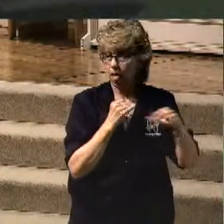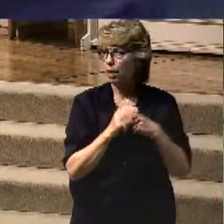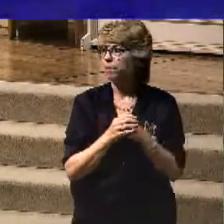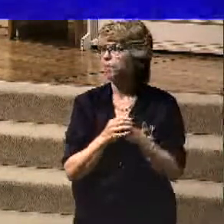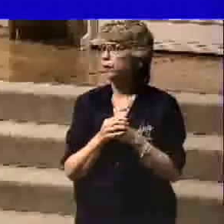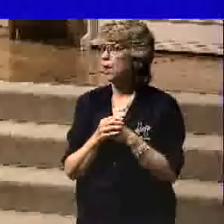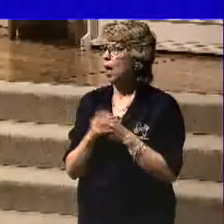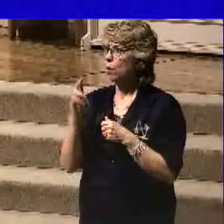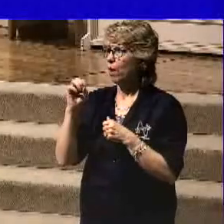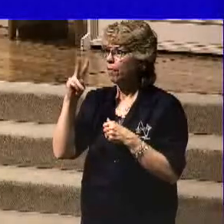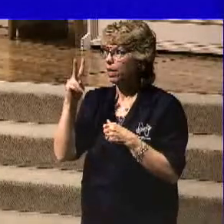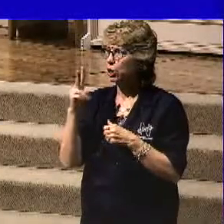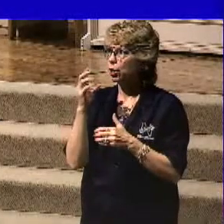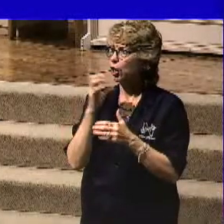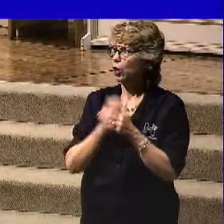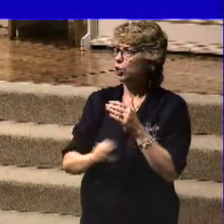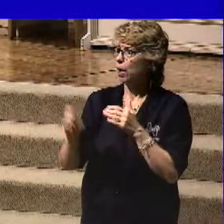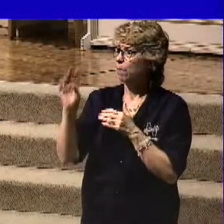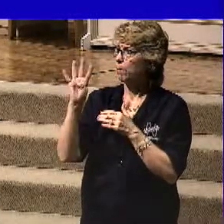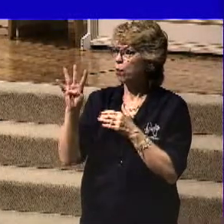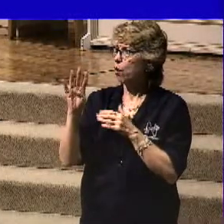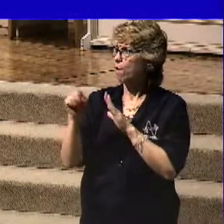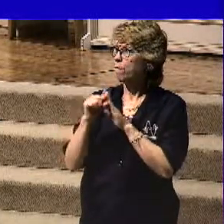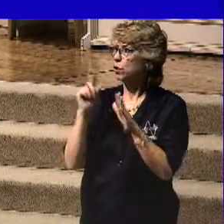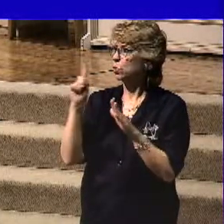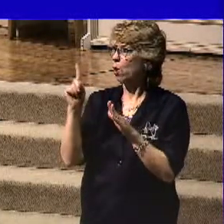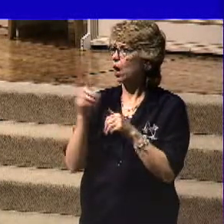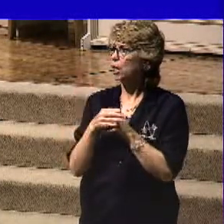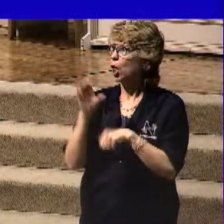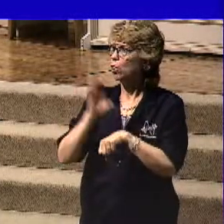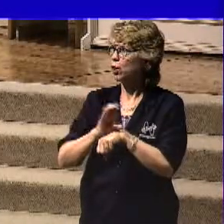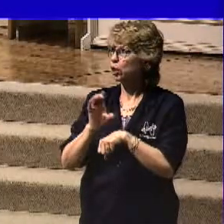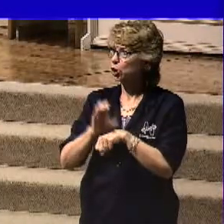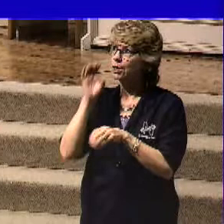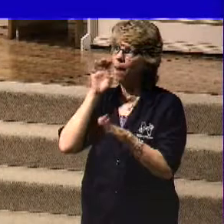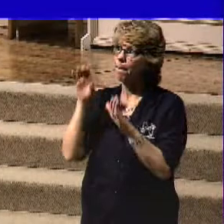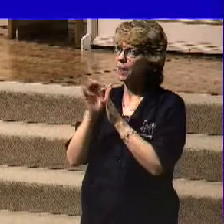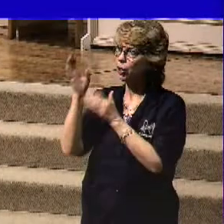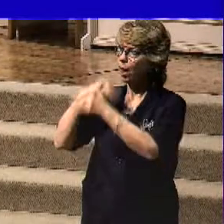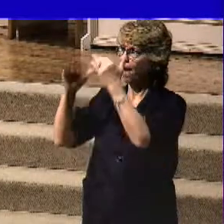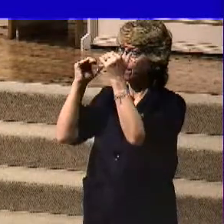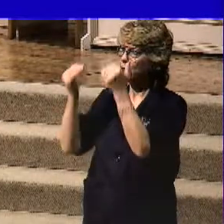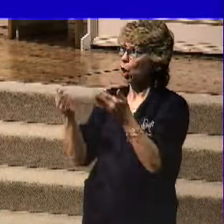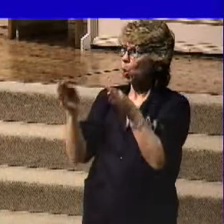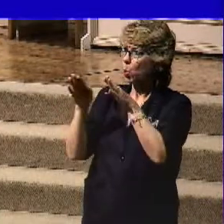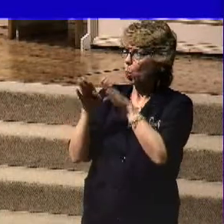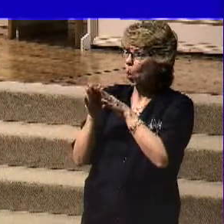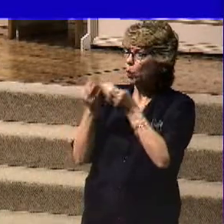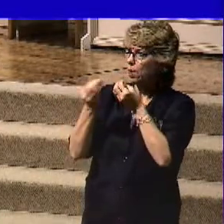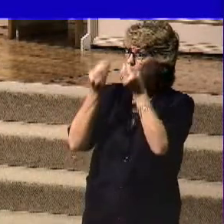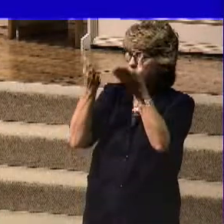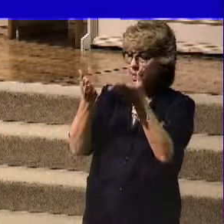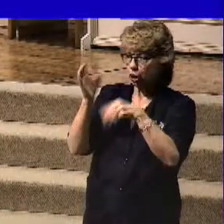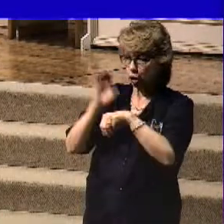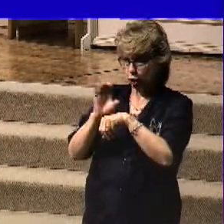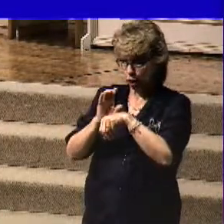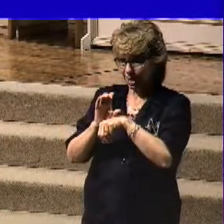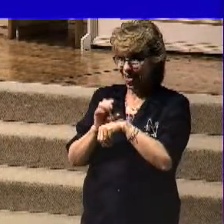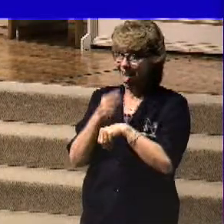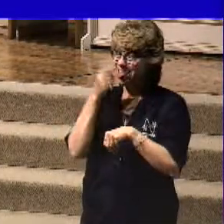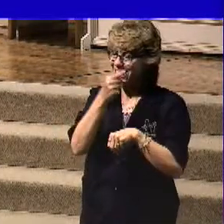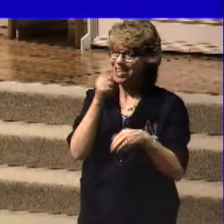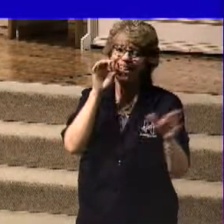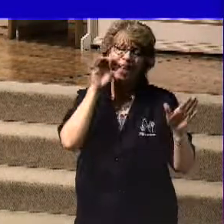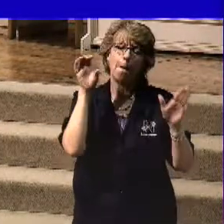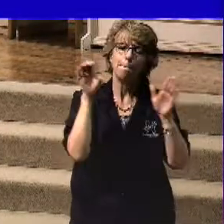in heaven at the close of the messages to the churches. I admit to you, I very clearly and quickly, I'll admit to you that this is a